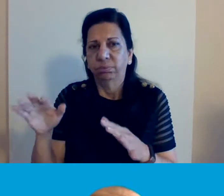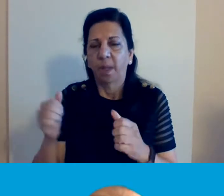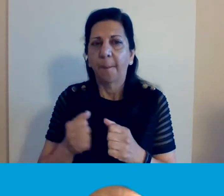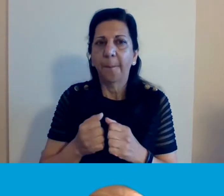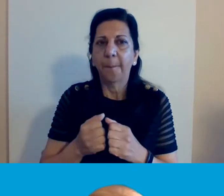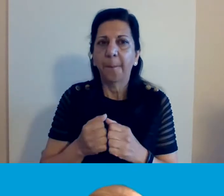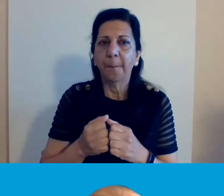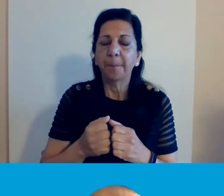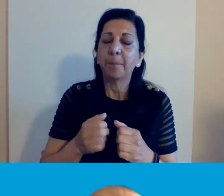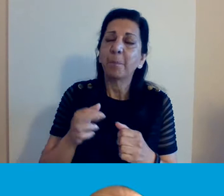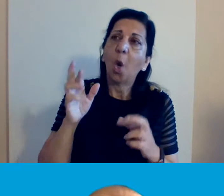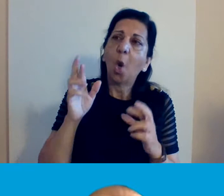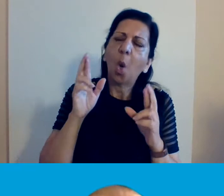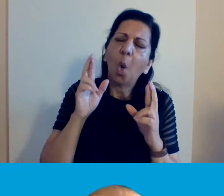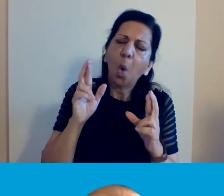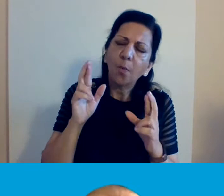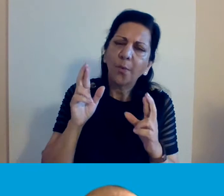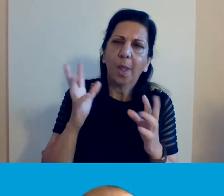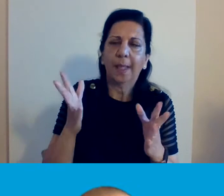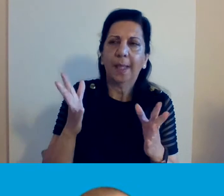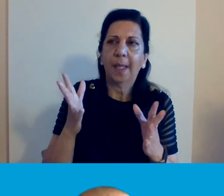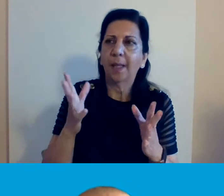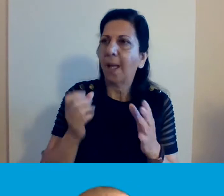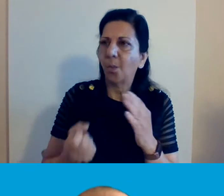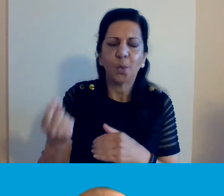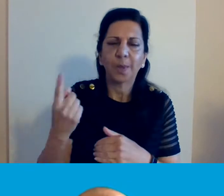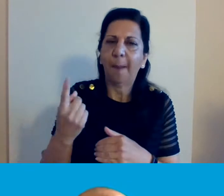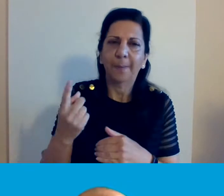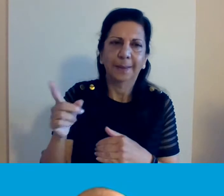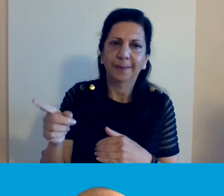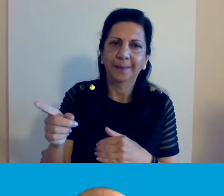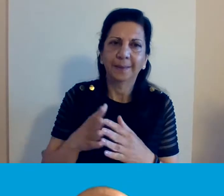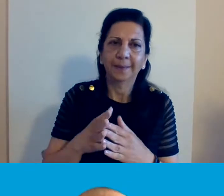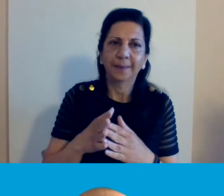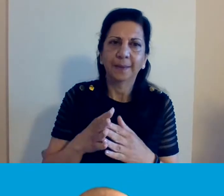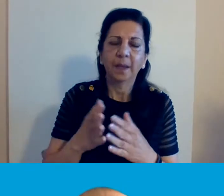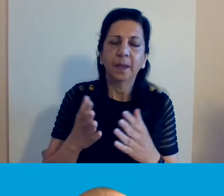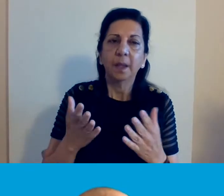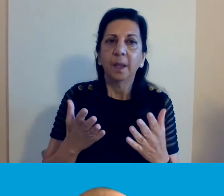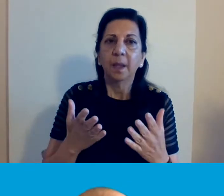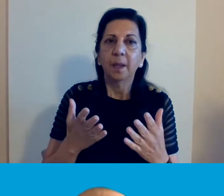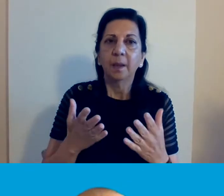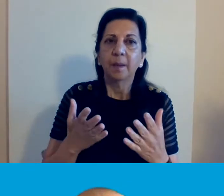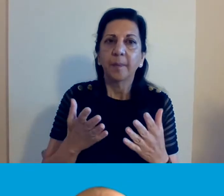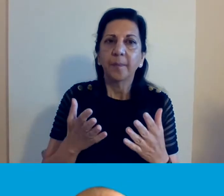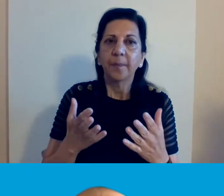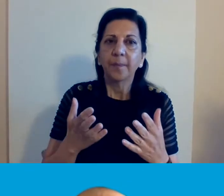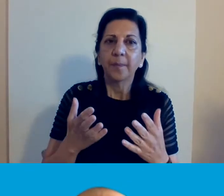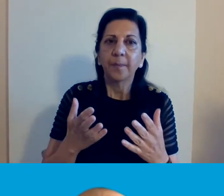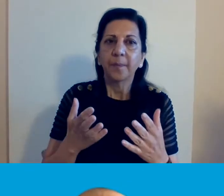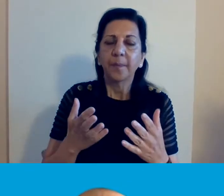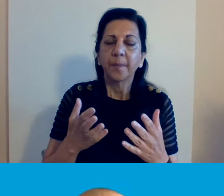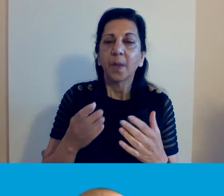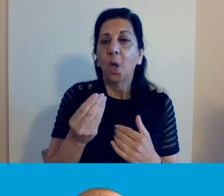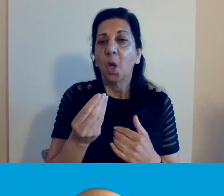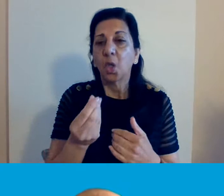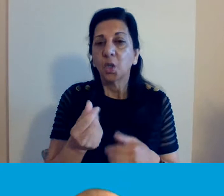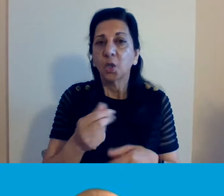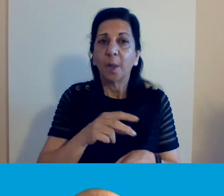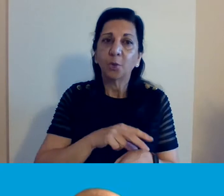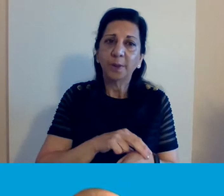try and manage that as best possible in terms of when they ask the patient to come down. but some surgeries are restricted by the